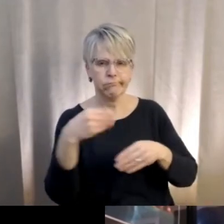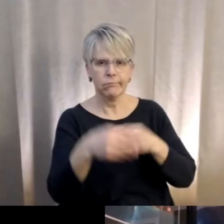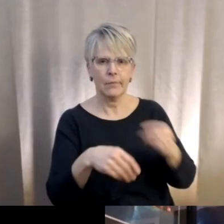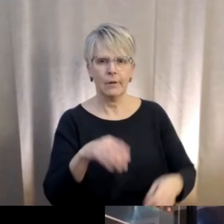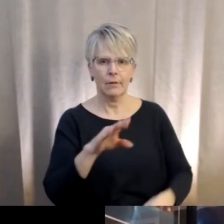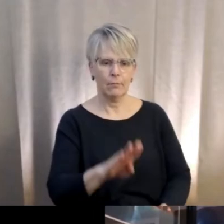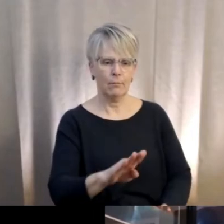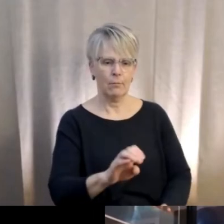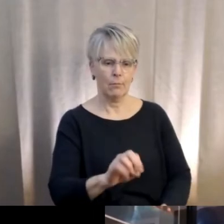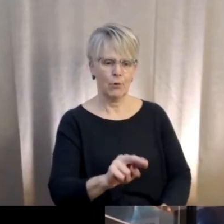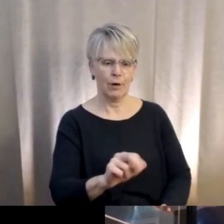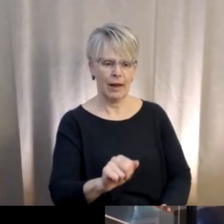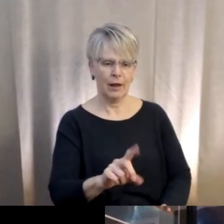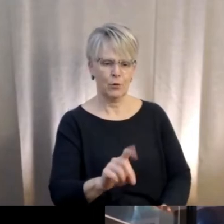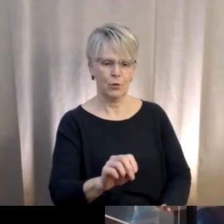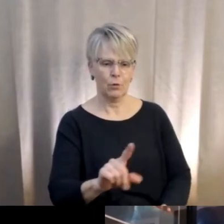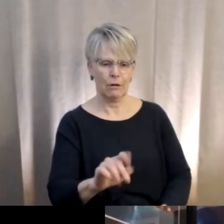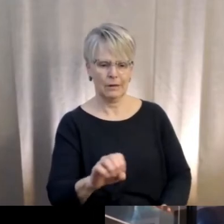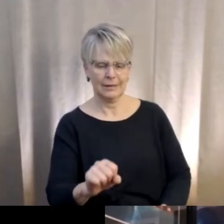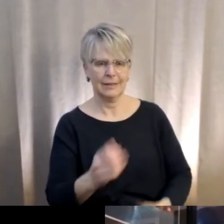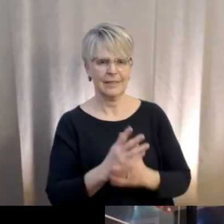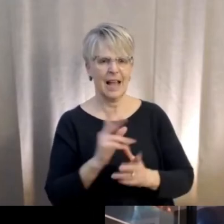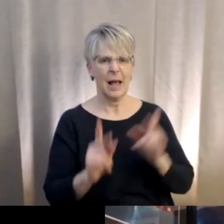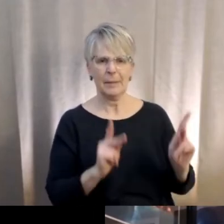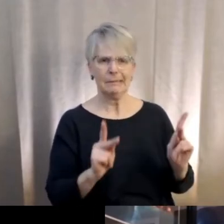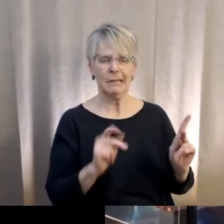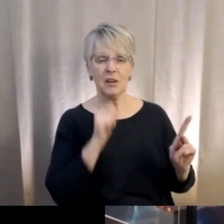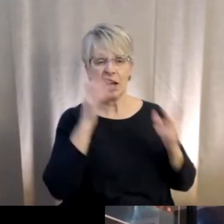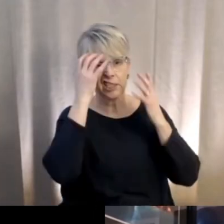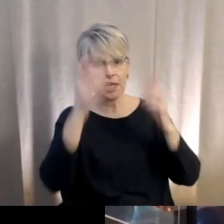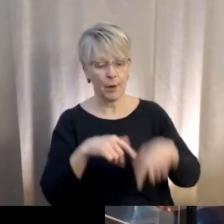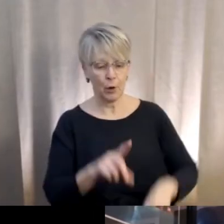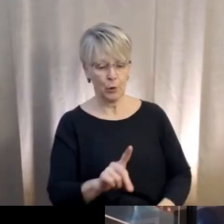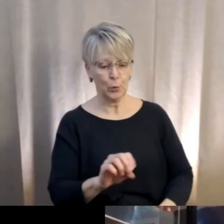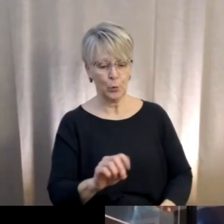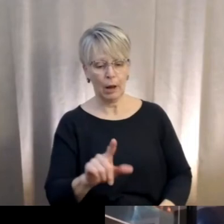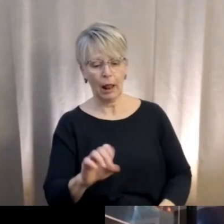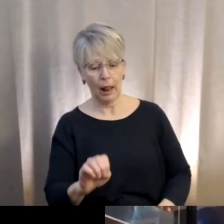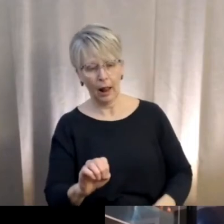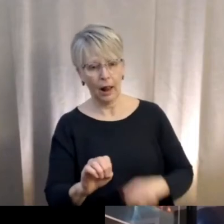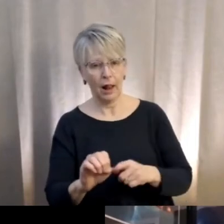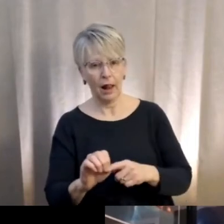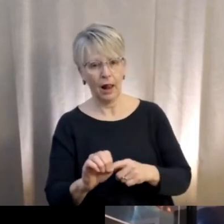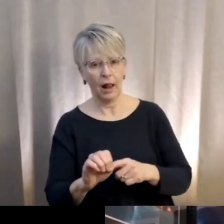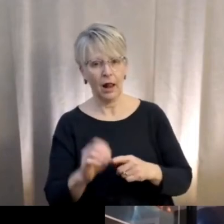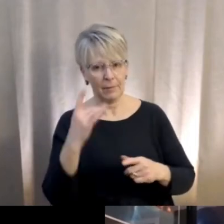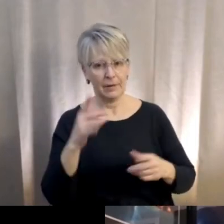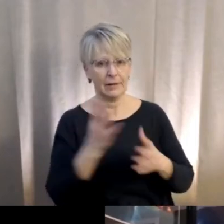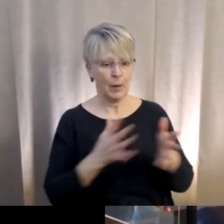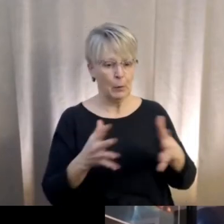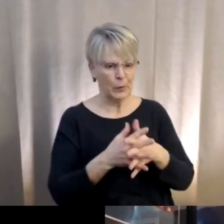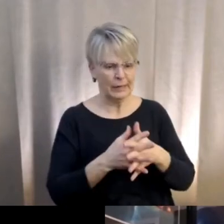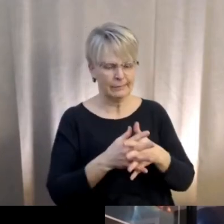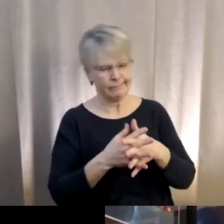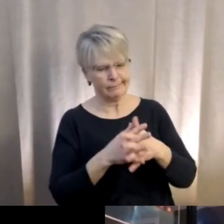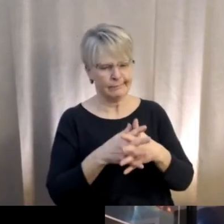Bernedoodles. I mean, sometimes people are not fans of the doodles because of breeding and some genetic deficiencies,